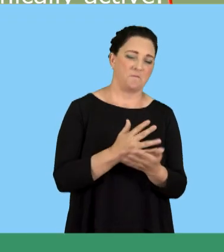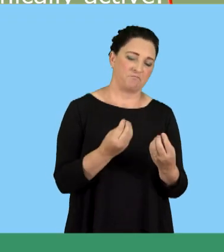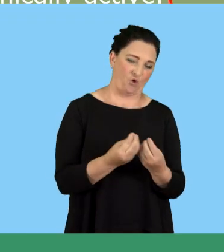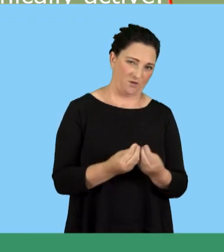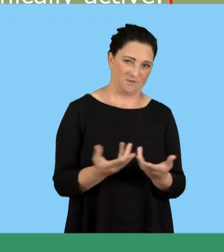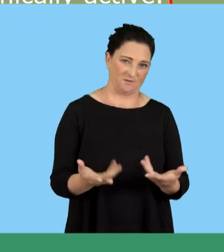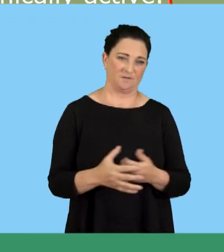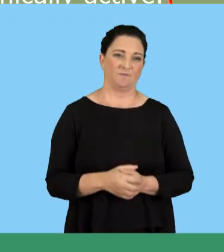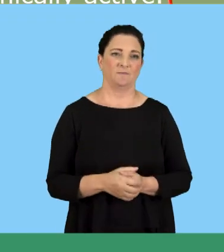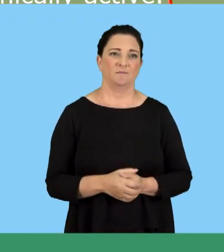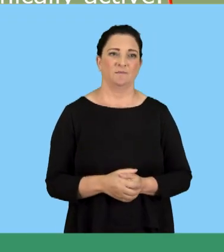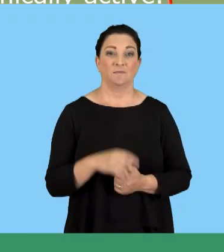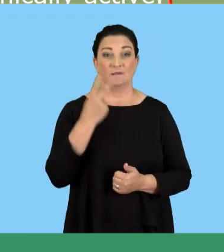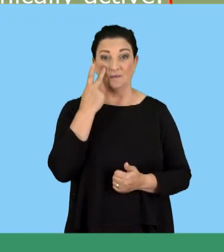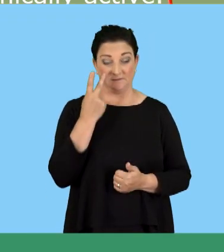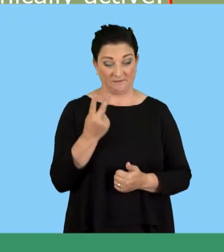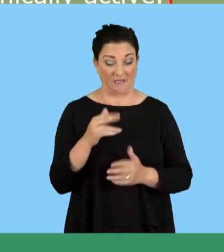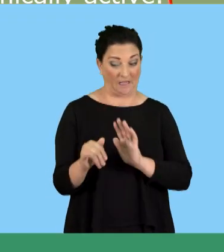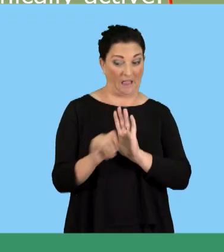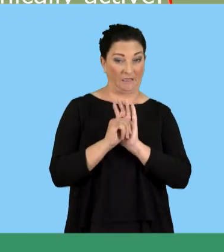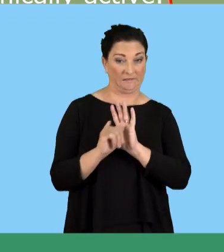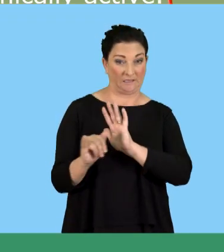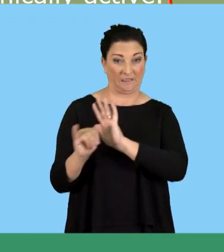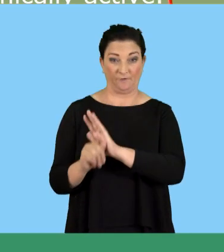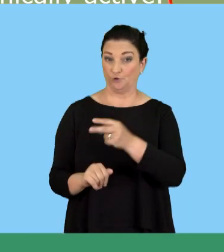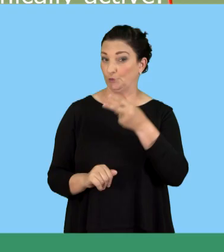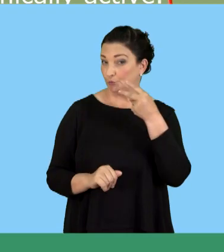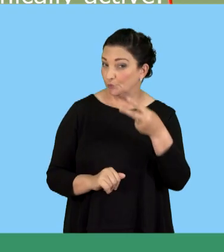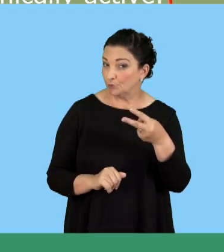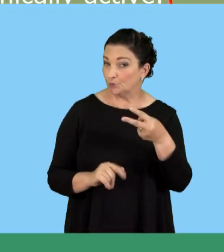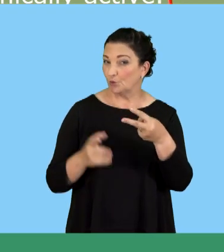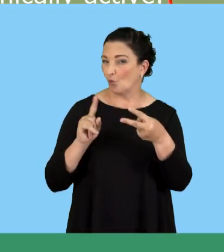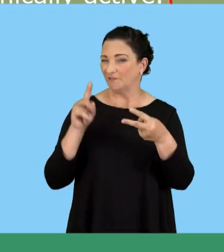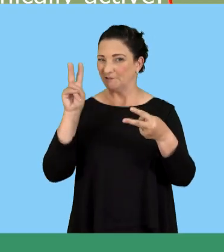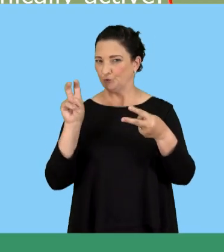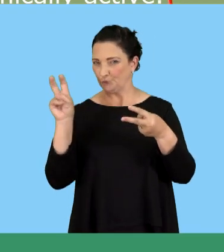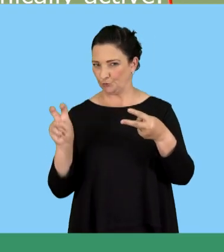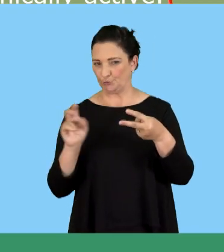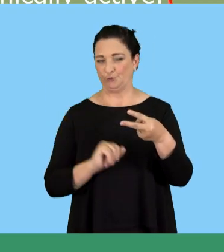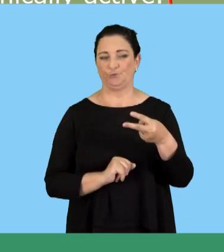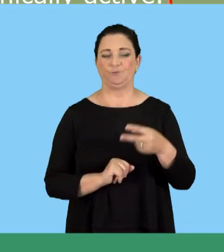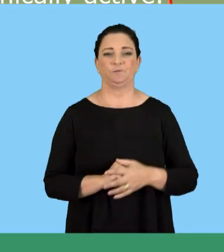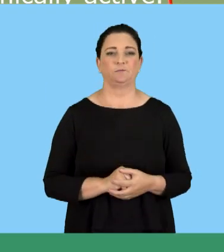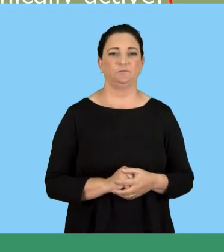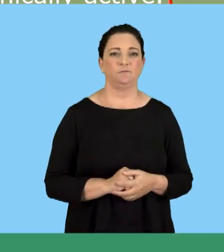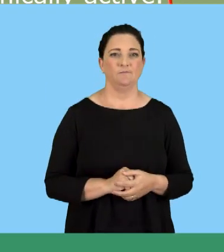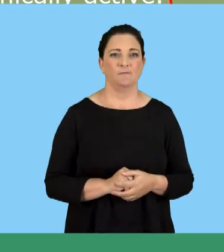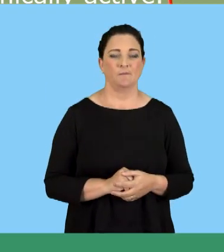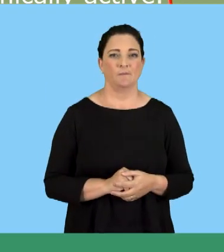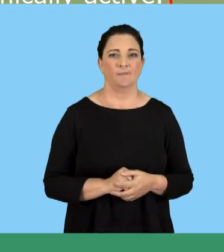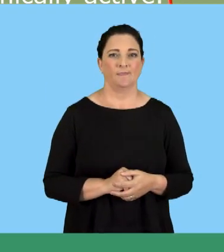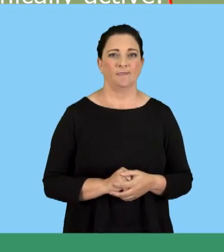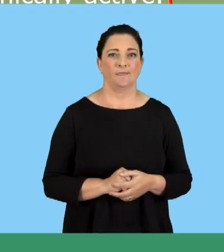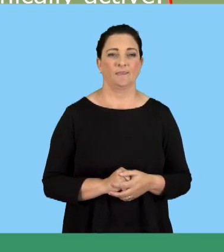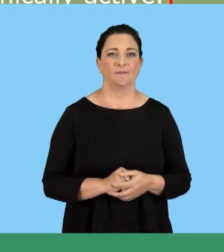the products. So now, let's identify which two socioeconomic issues are relevant